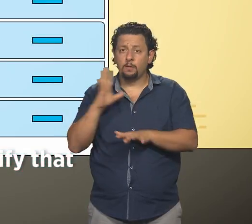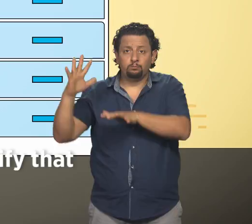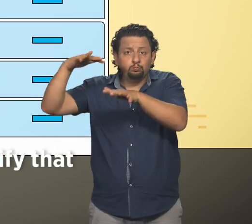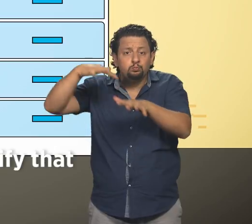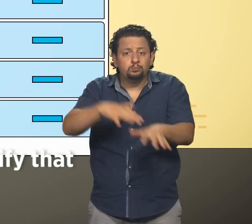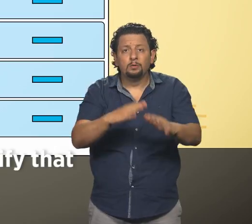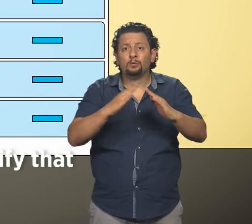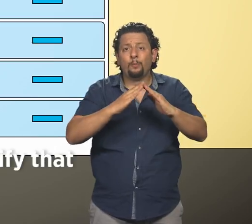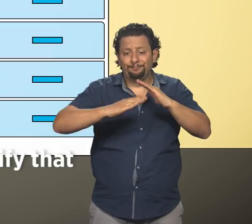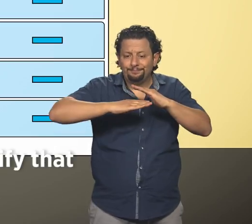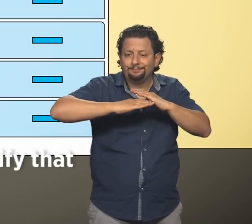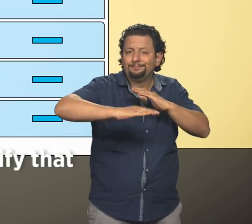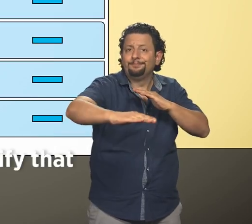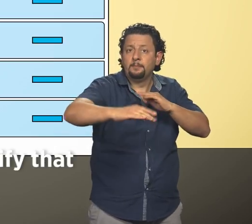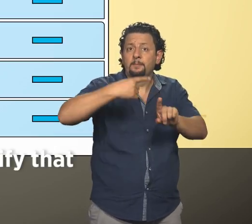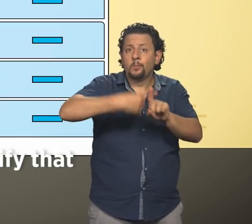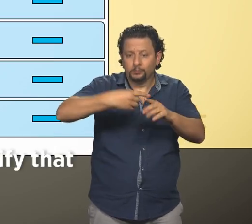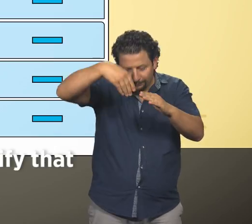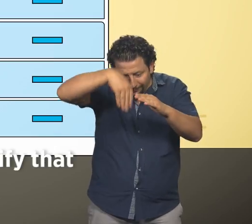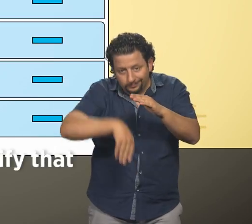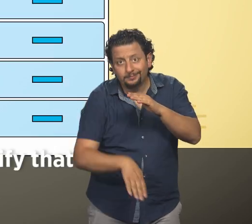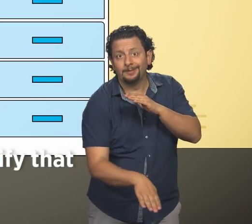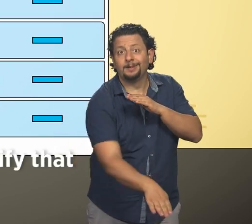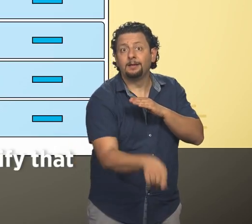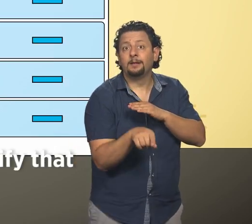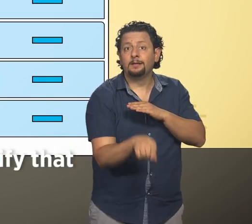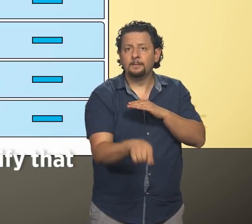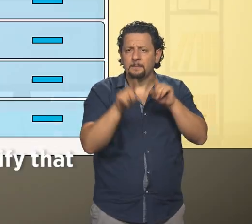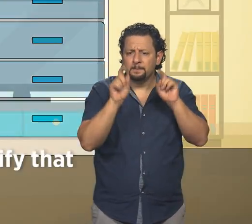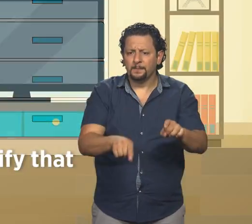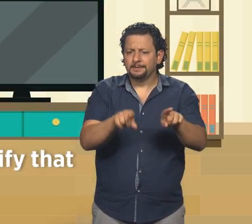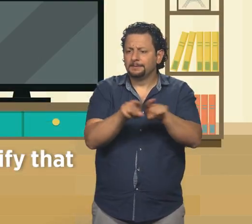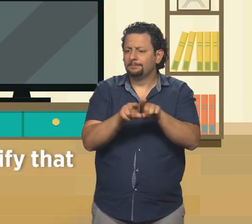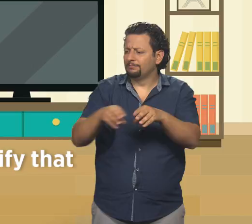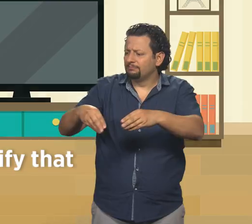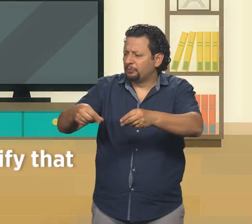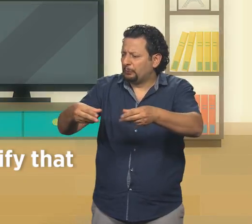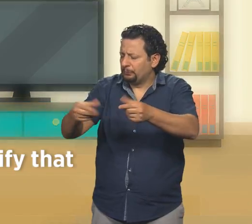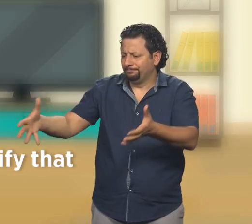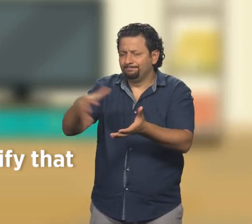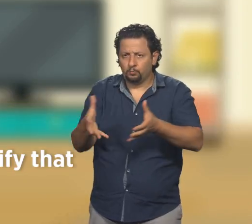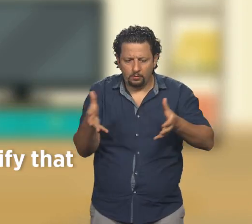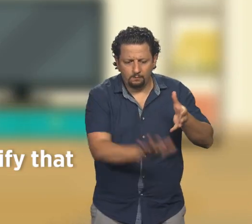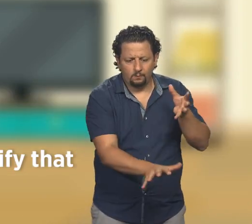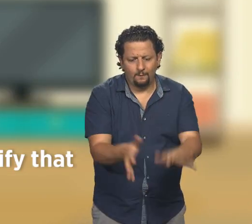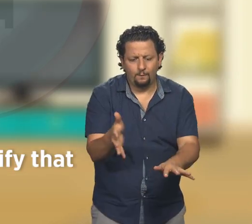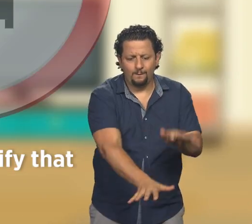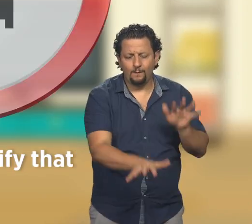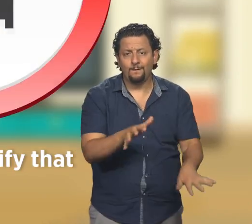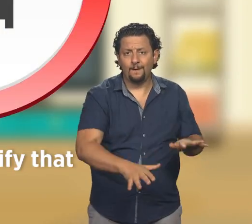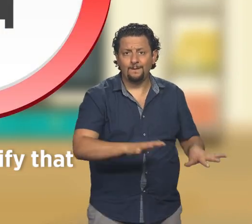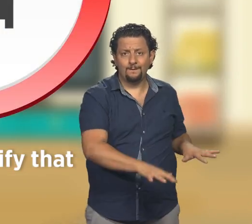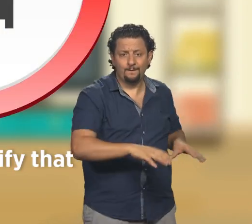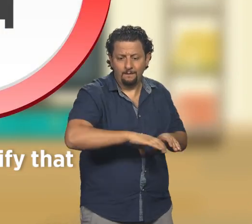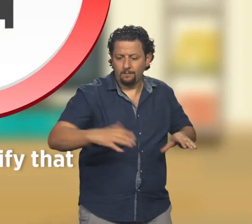Cover the ground floor and basement entrances with sandbags during flood. However, if the authority is notified that evacuation is